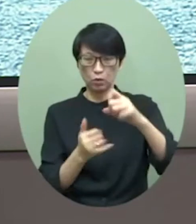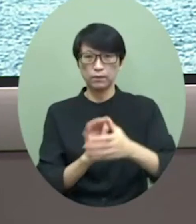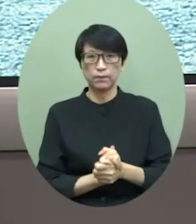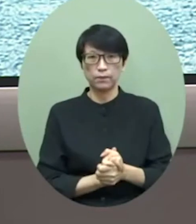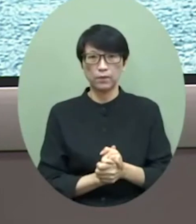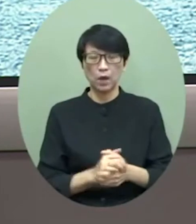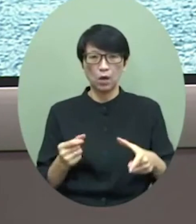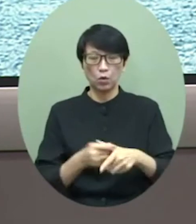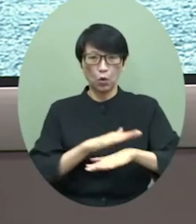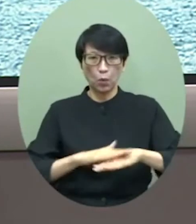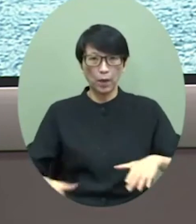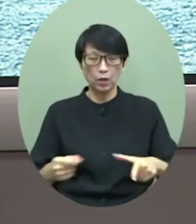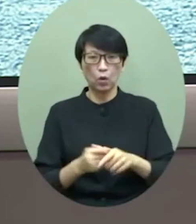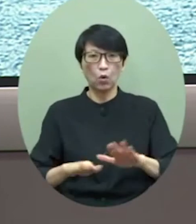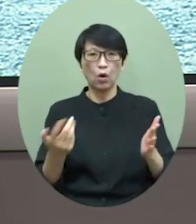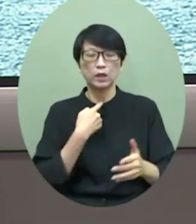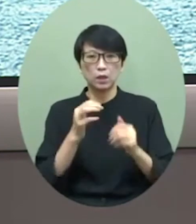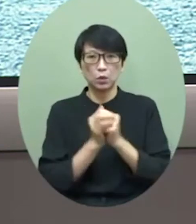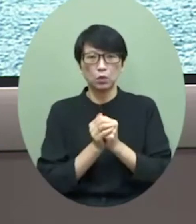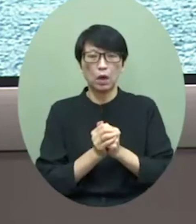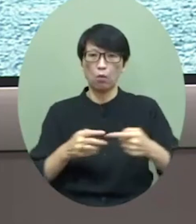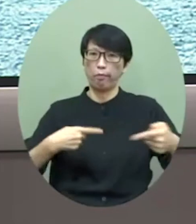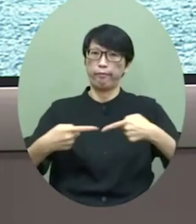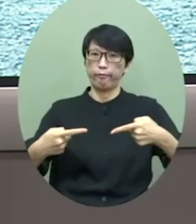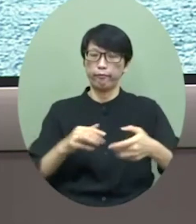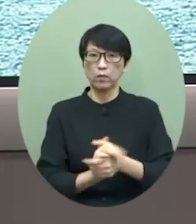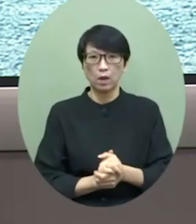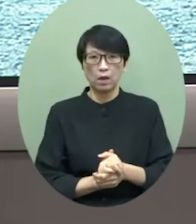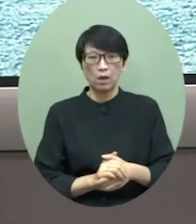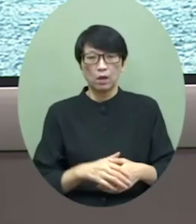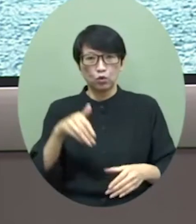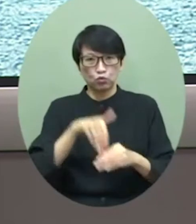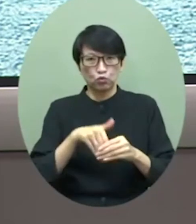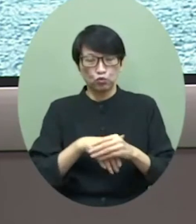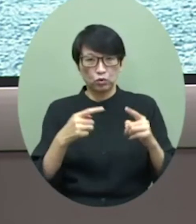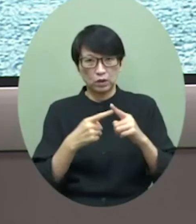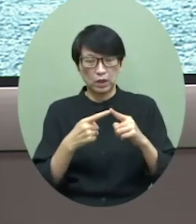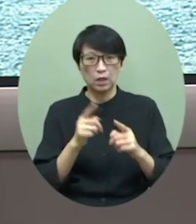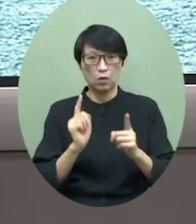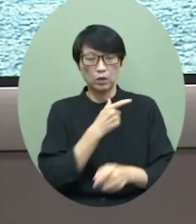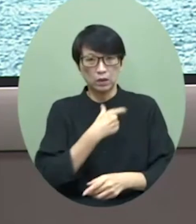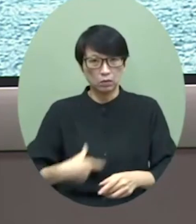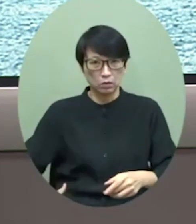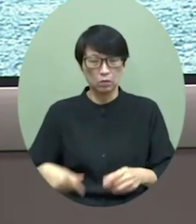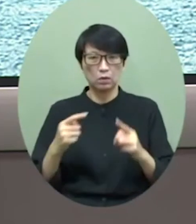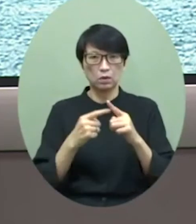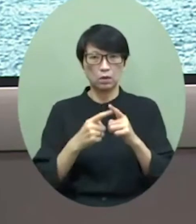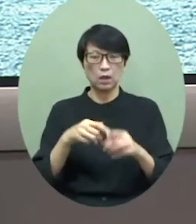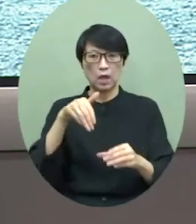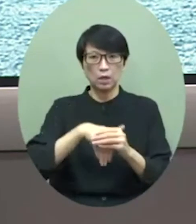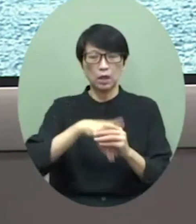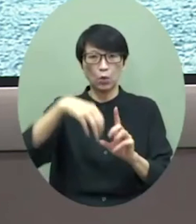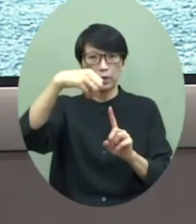we proceed with the election as scheduled on the 6th of September, we would not be able to meet the requirements of an open